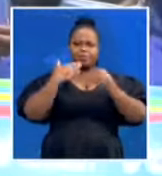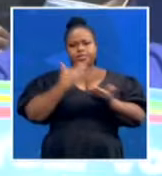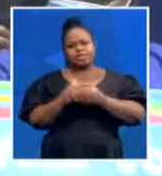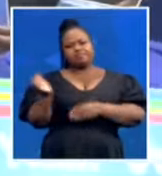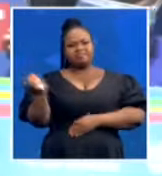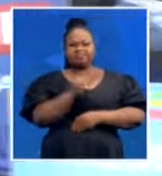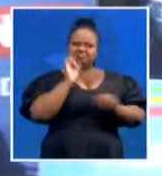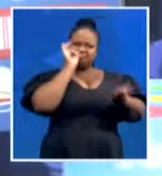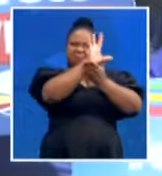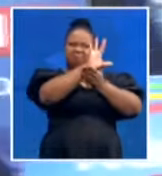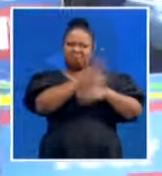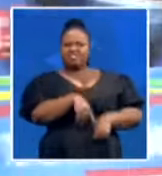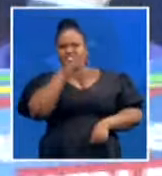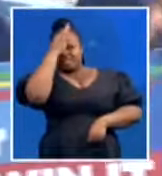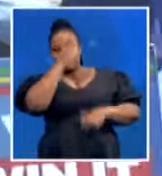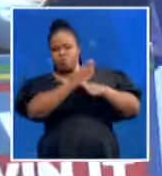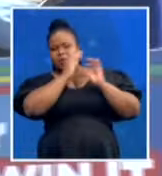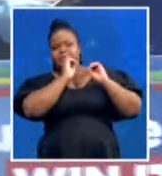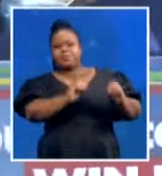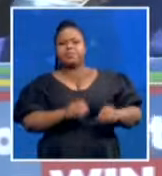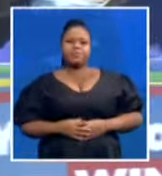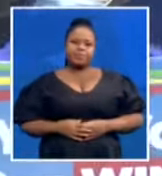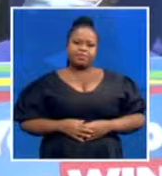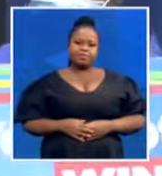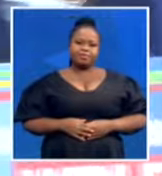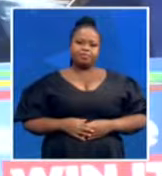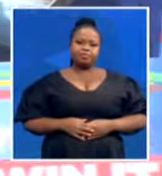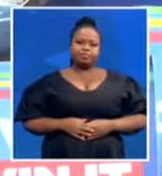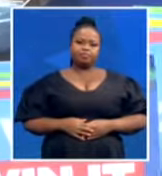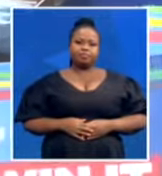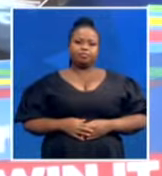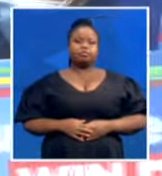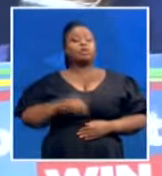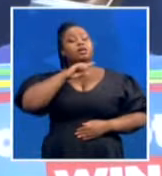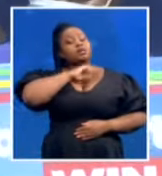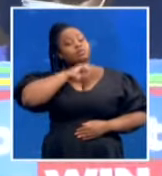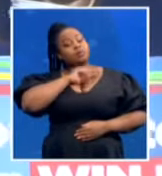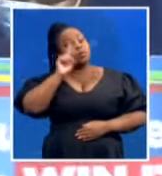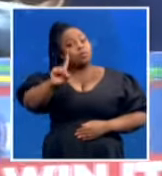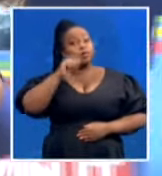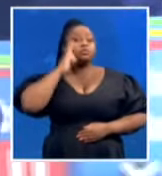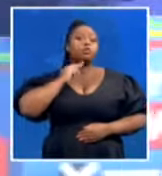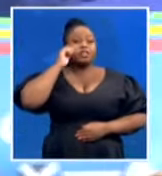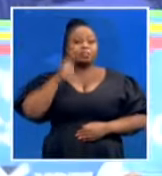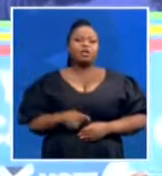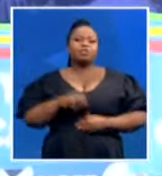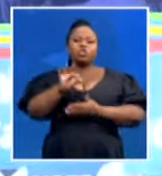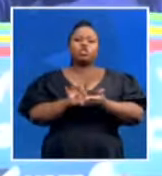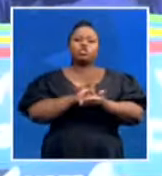ongasebenzeliyo. Yiyo loo nto nge-1st kaNovember siyayichitha i-contract yethu ne-ANC.